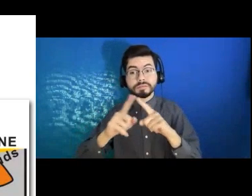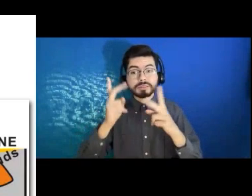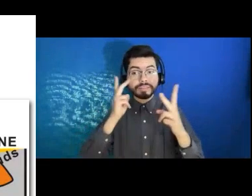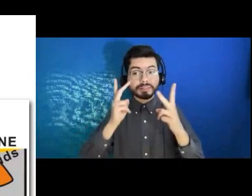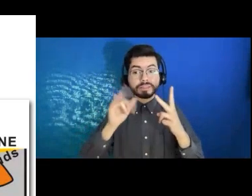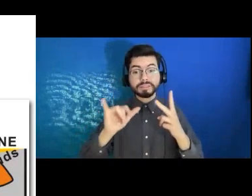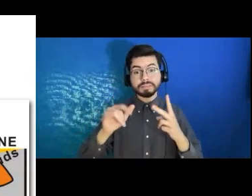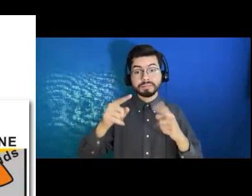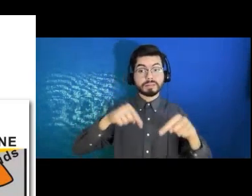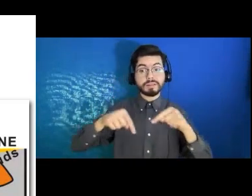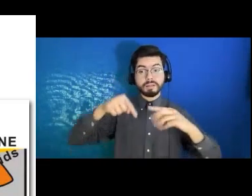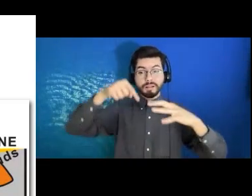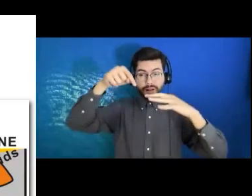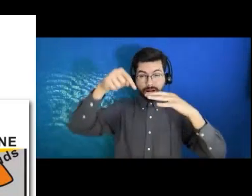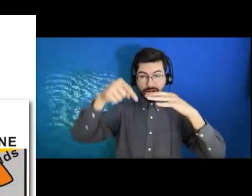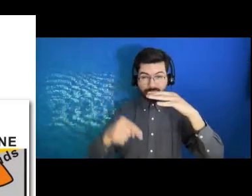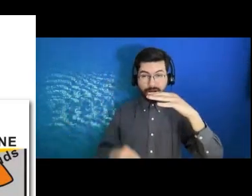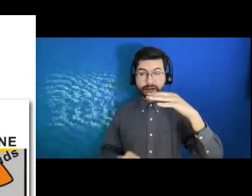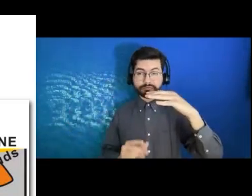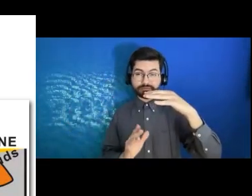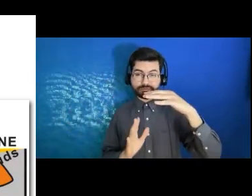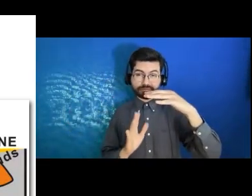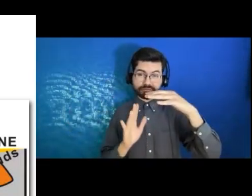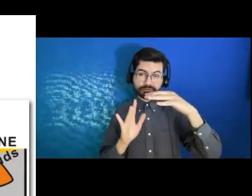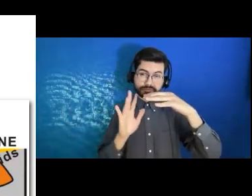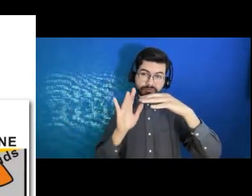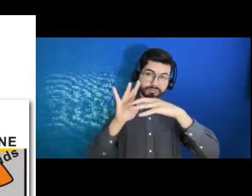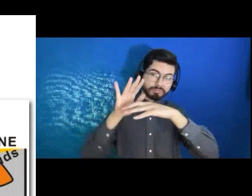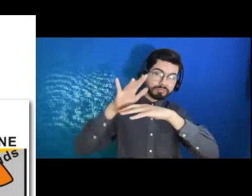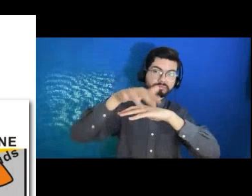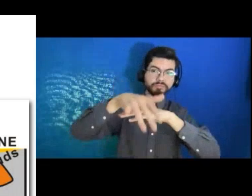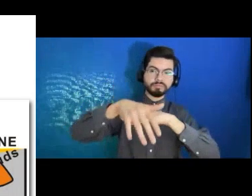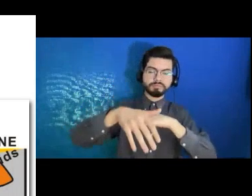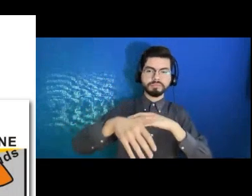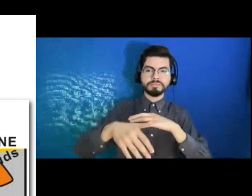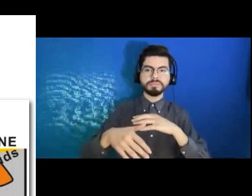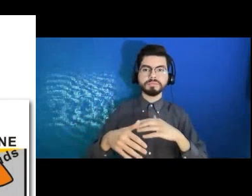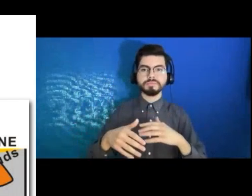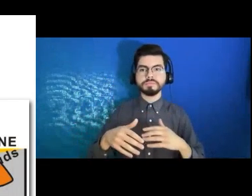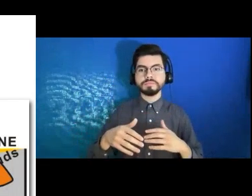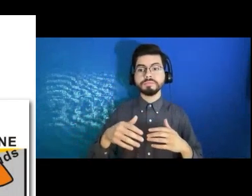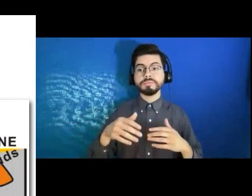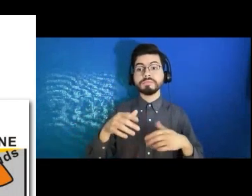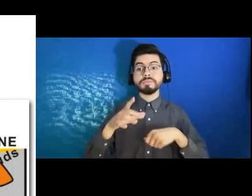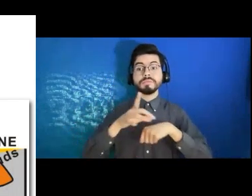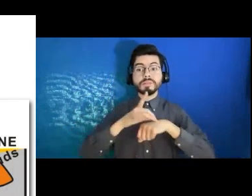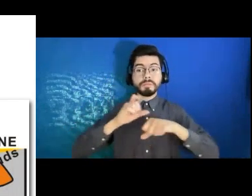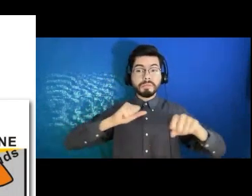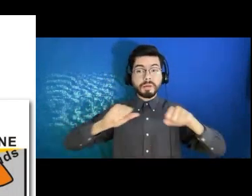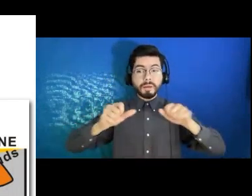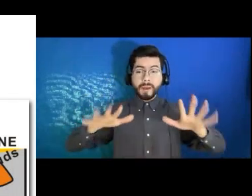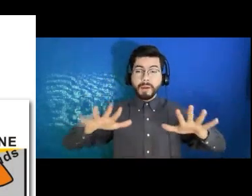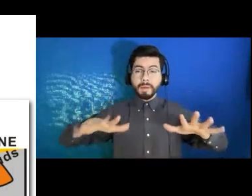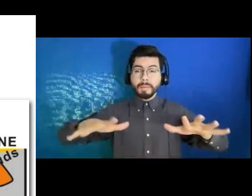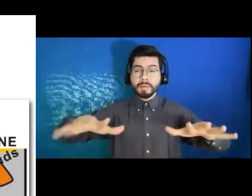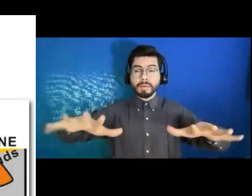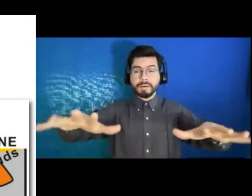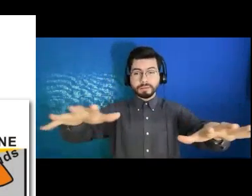And we see this by looking at how fast seismic waves travel through the ground. So we record